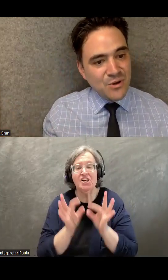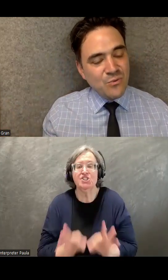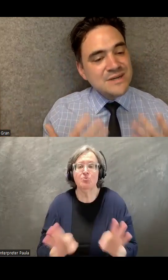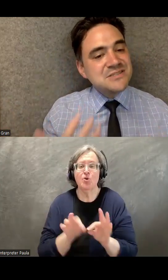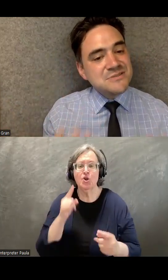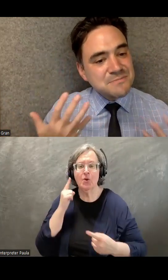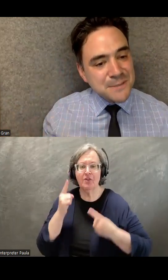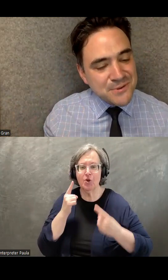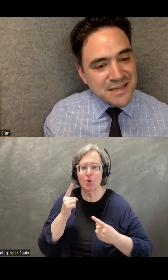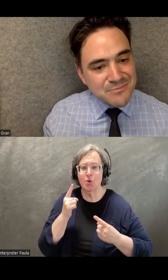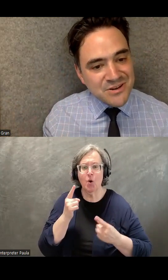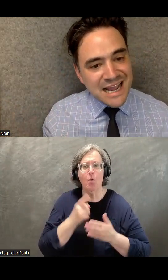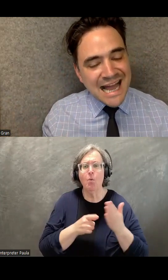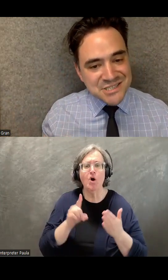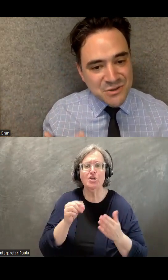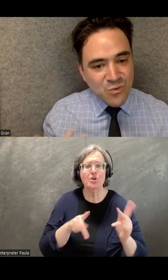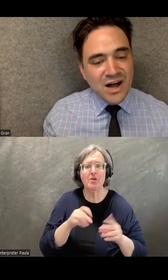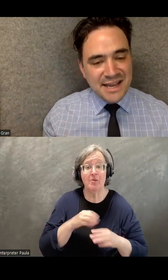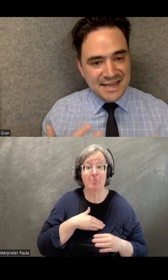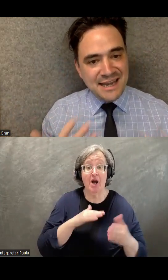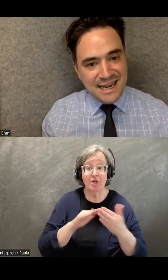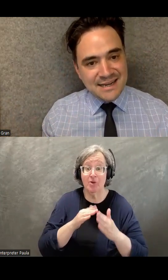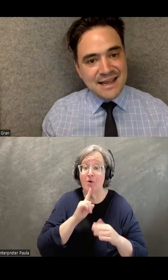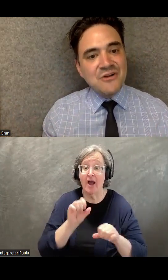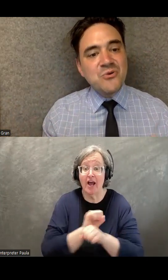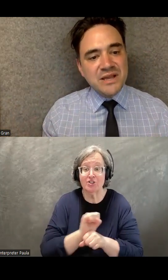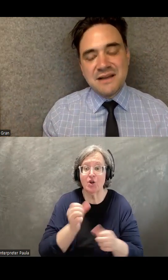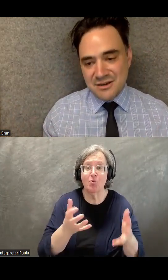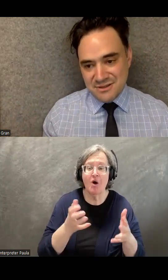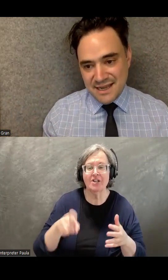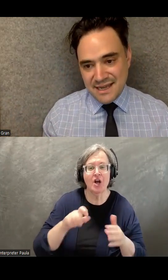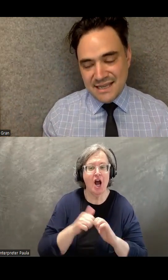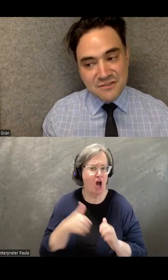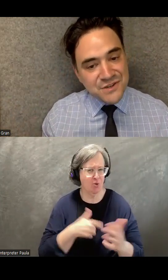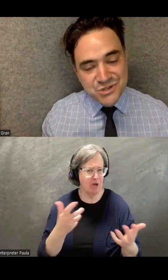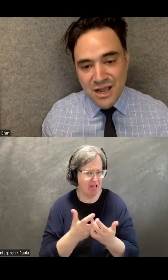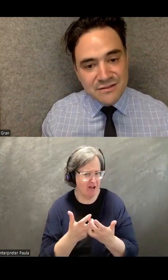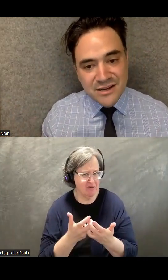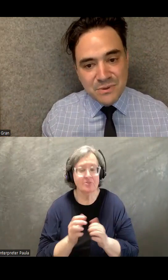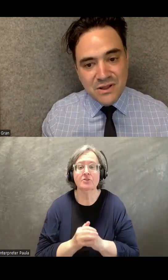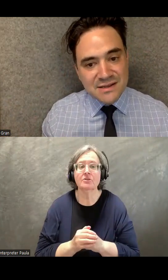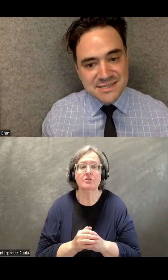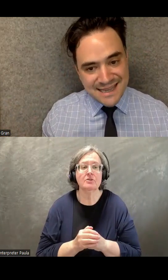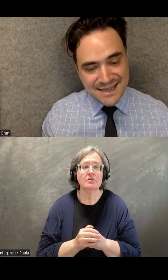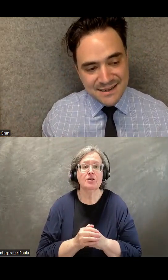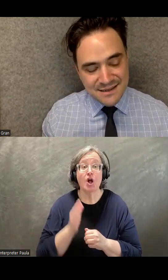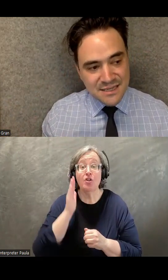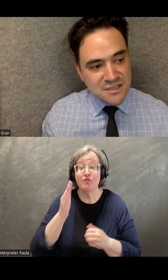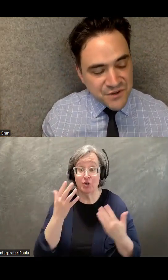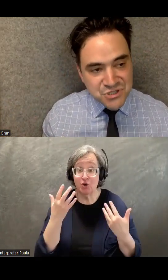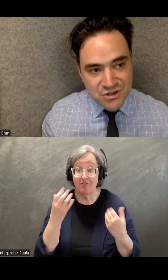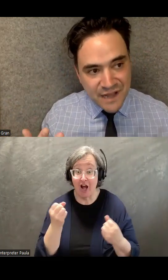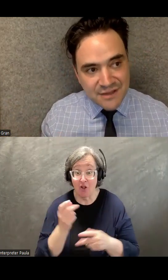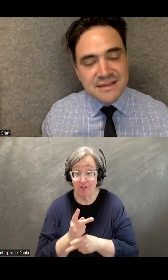about, what do the people in my community actually want and need, and how do we align with that? And the future of healthcare belongs to that.